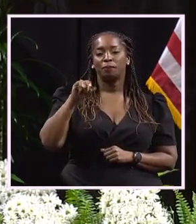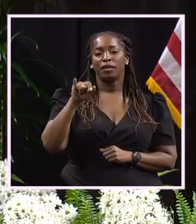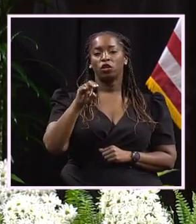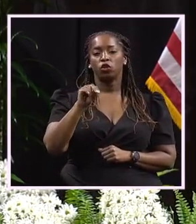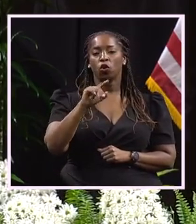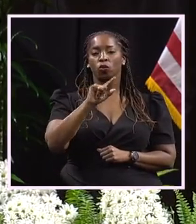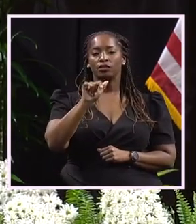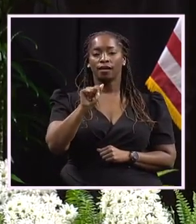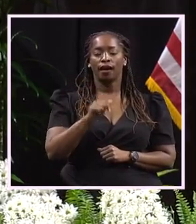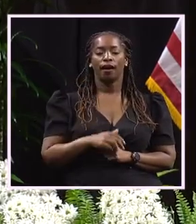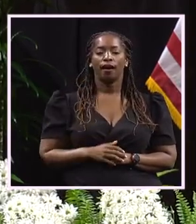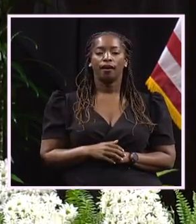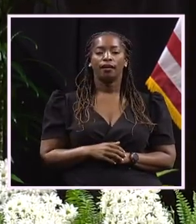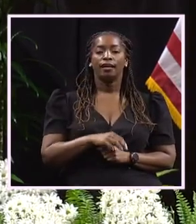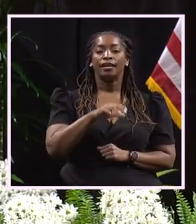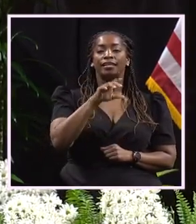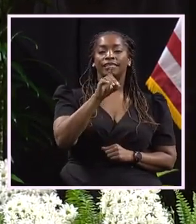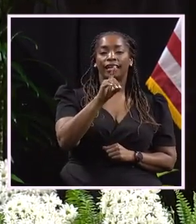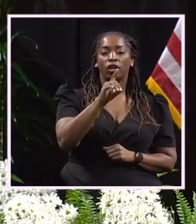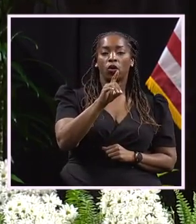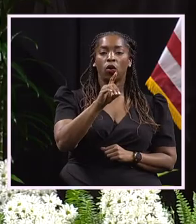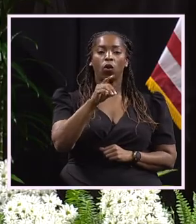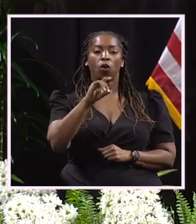Diego Josue De Mateo,